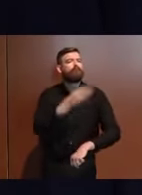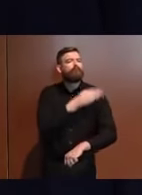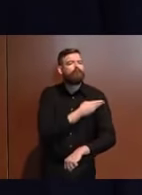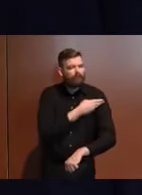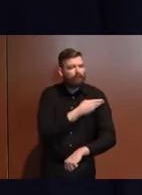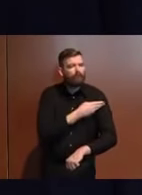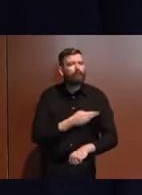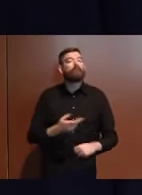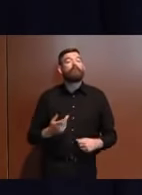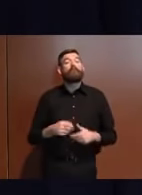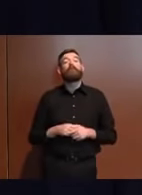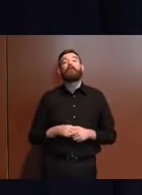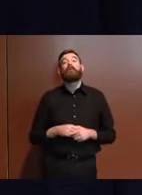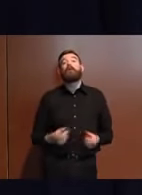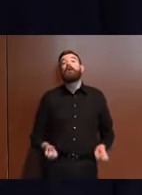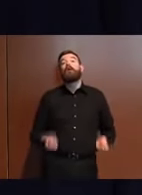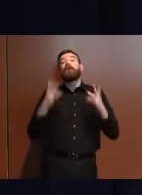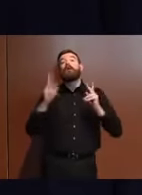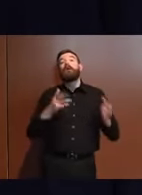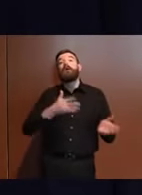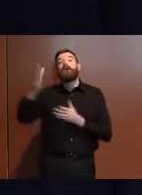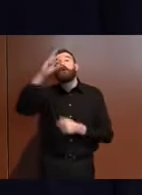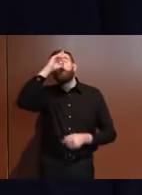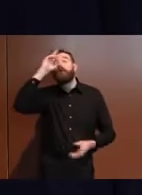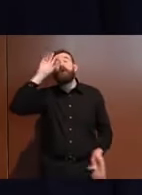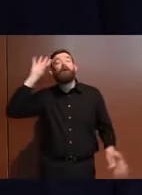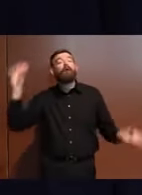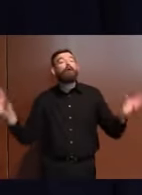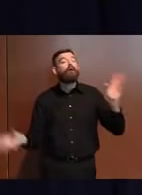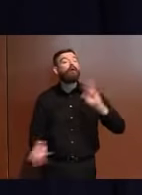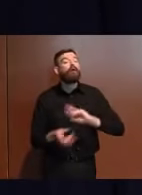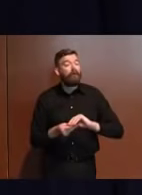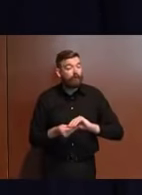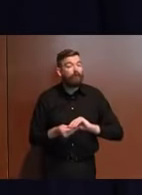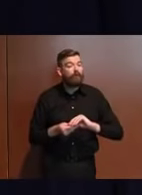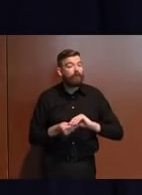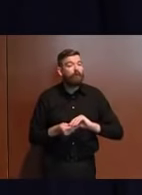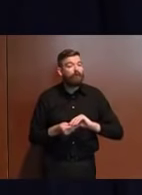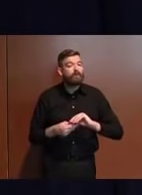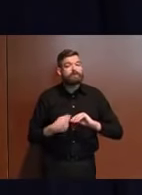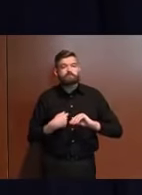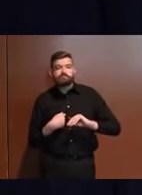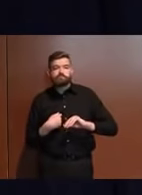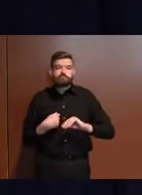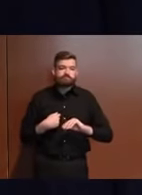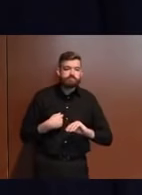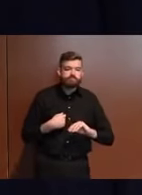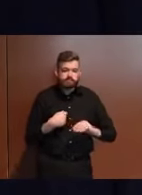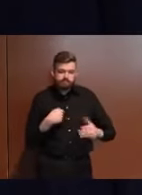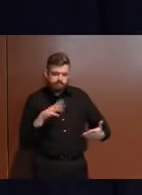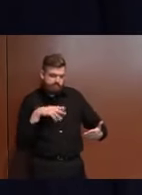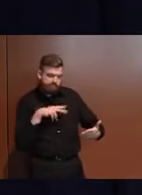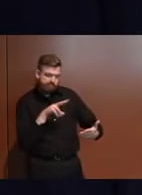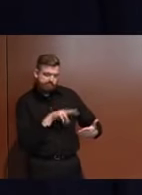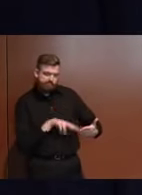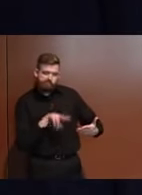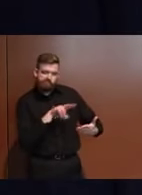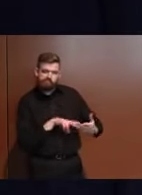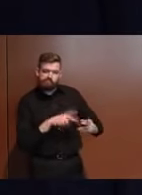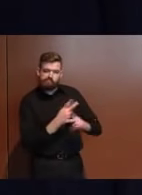hospitalized over time and how many have recovered? I don't know if you even have those numbers. I could probably figure it out, but maybe I'll have it for Monday.